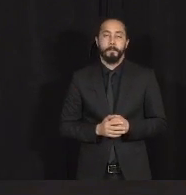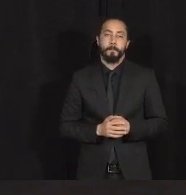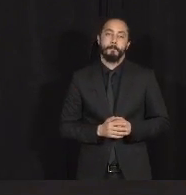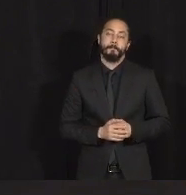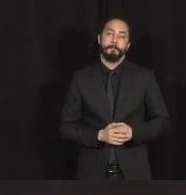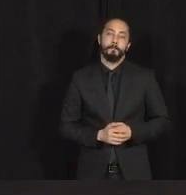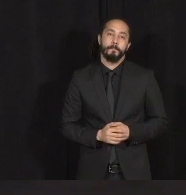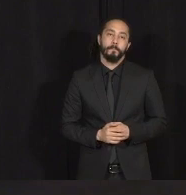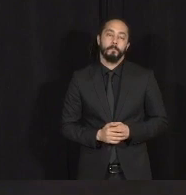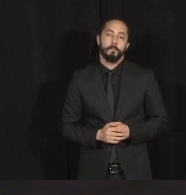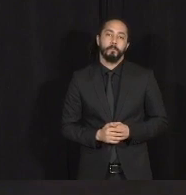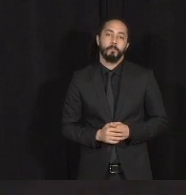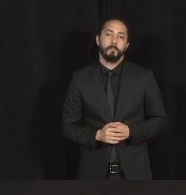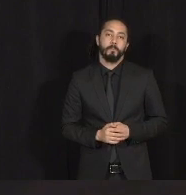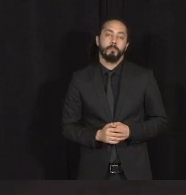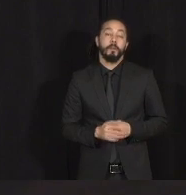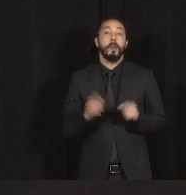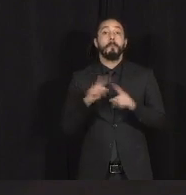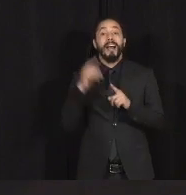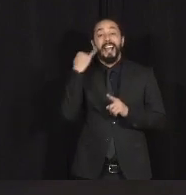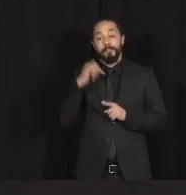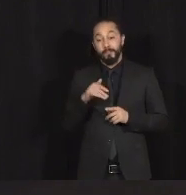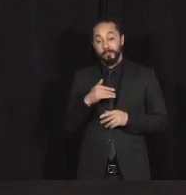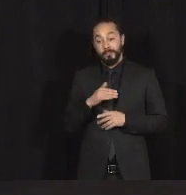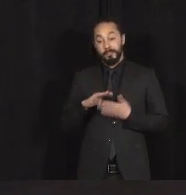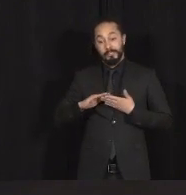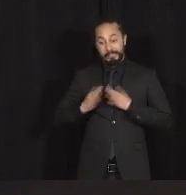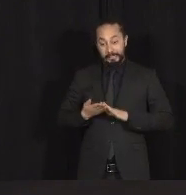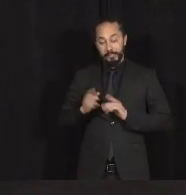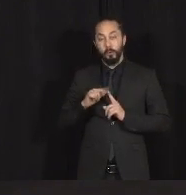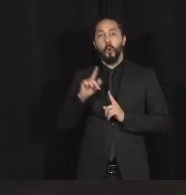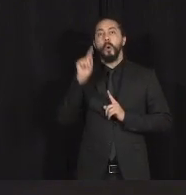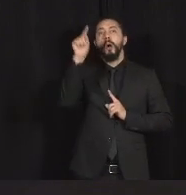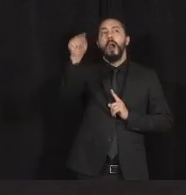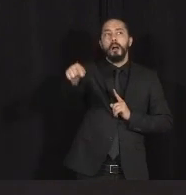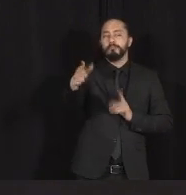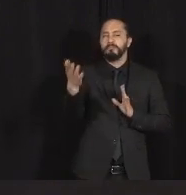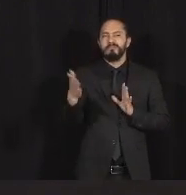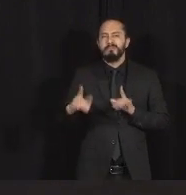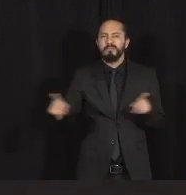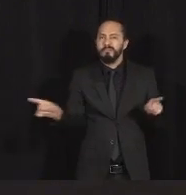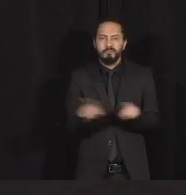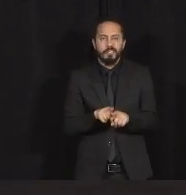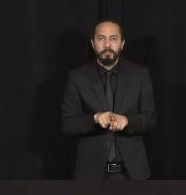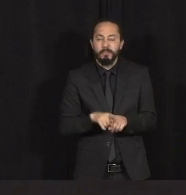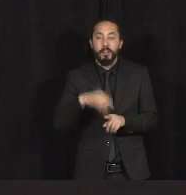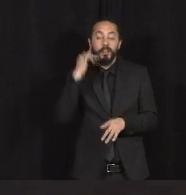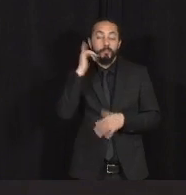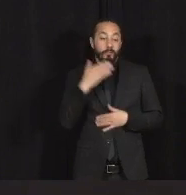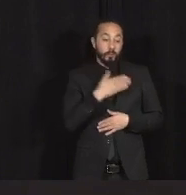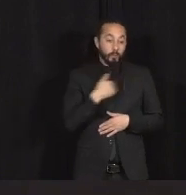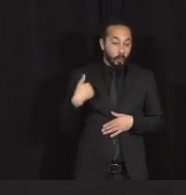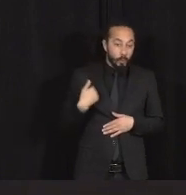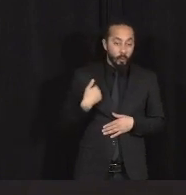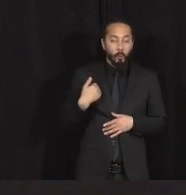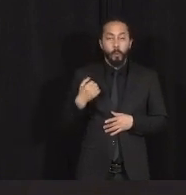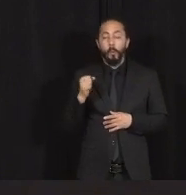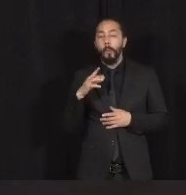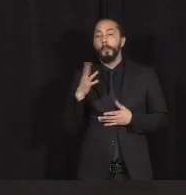same. One bears down heavily whether you're in Toronto or whether you're in a